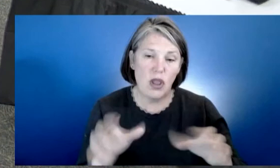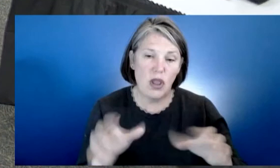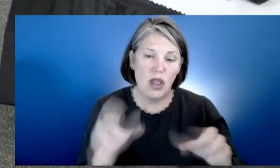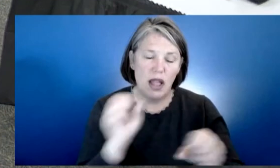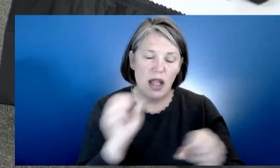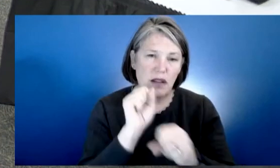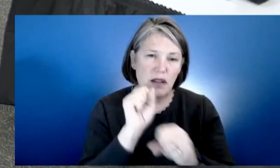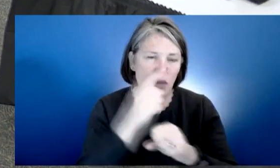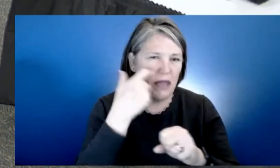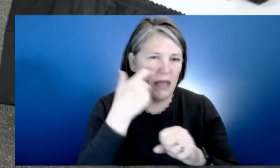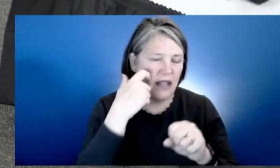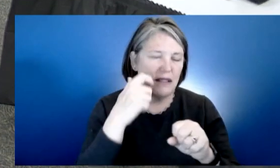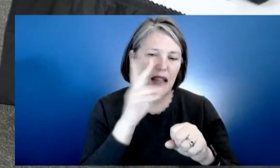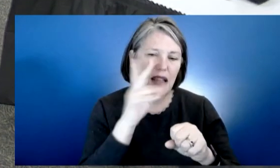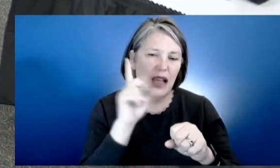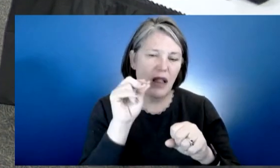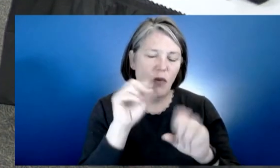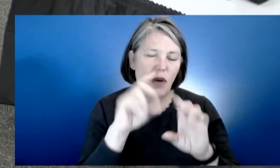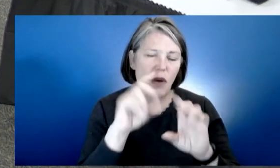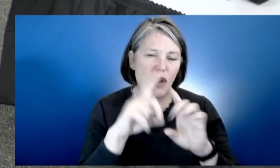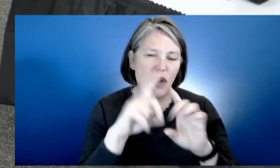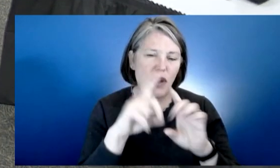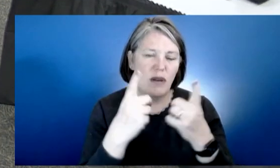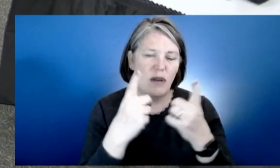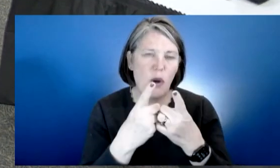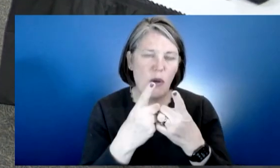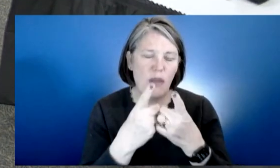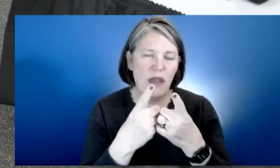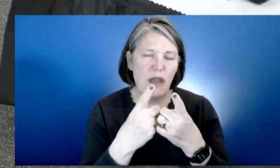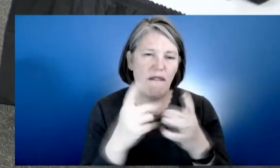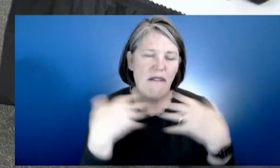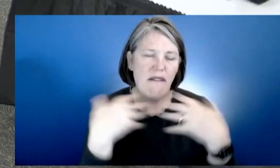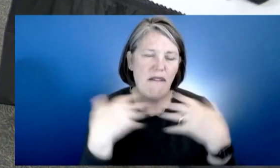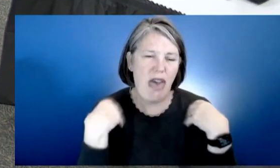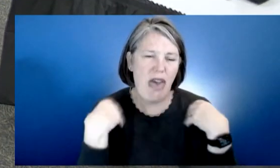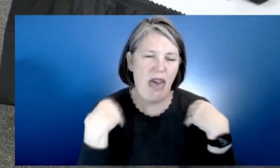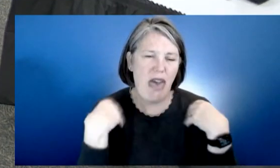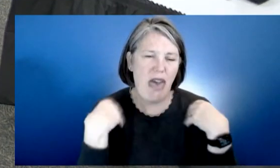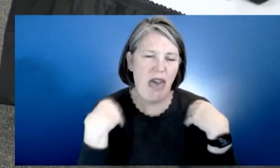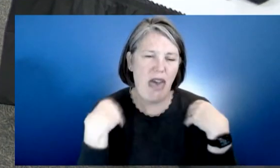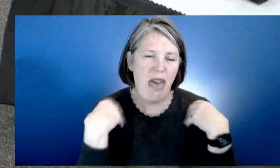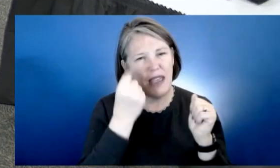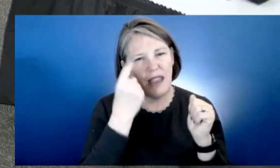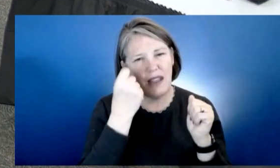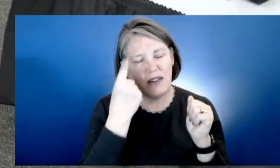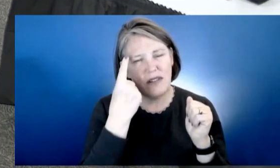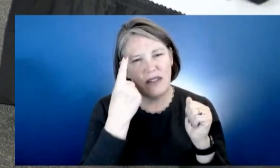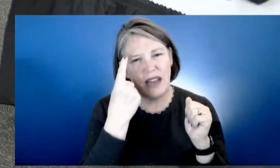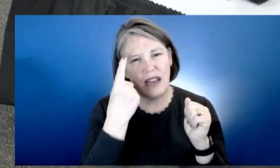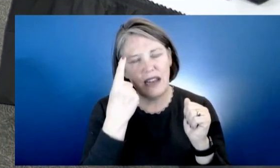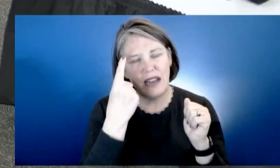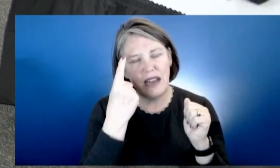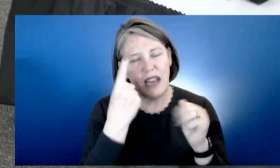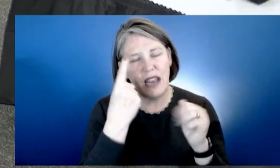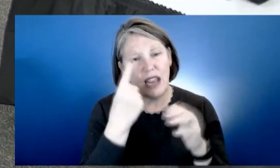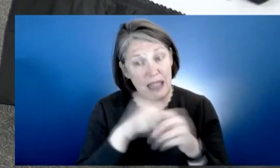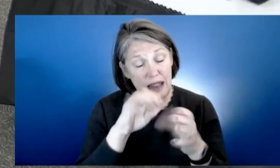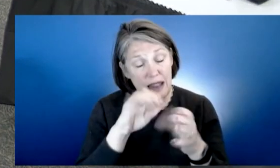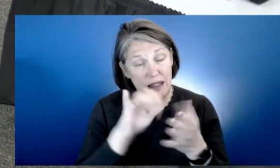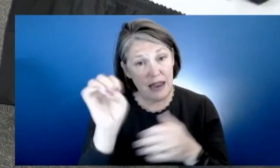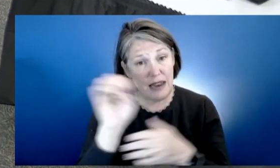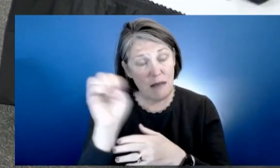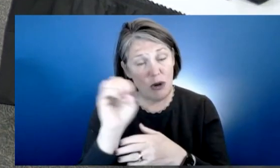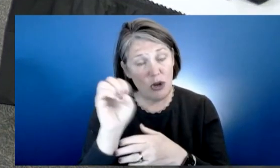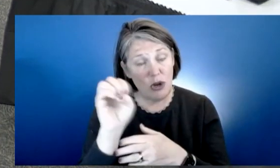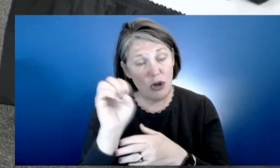of Health's mandate. The changes that I understand were made in that emergency ruling fell